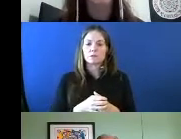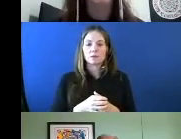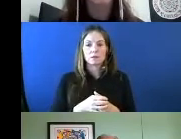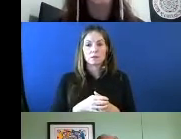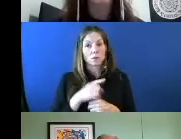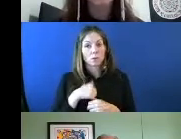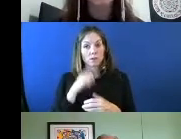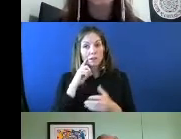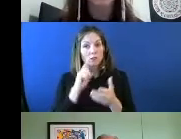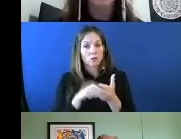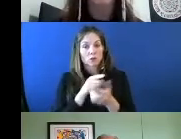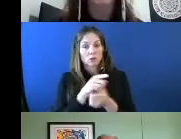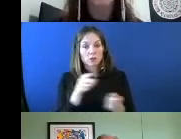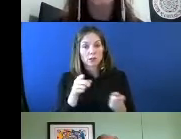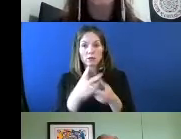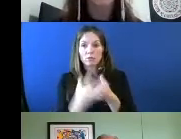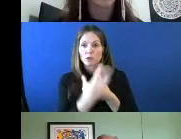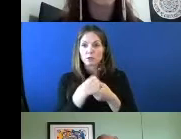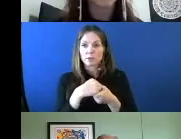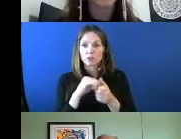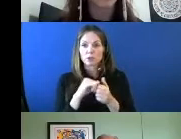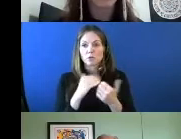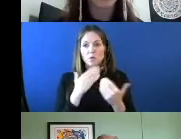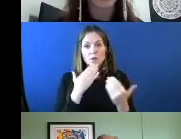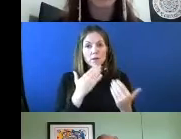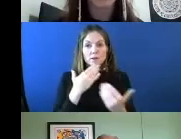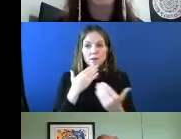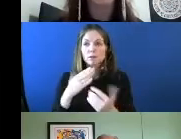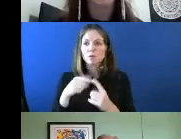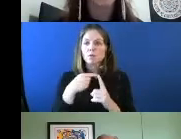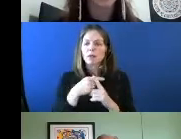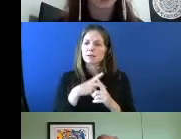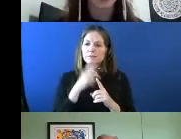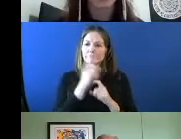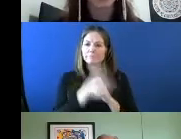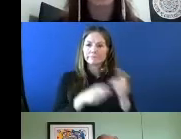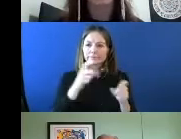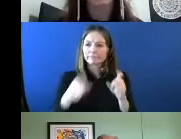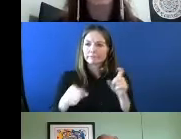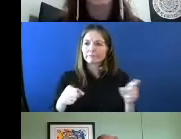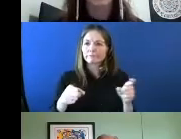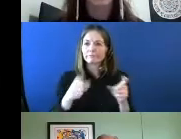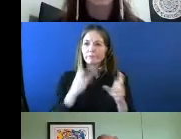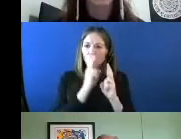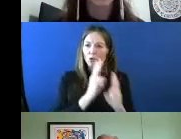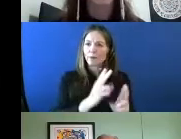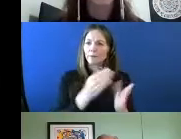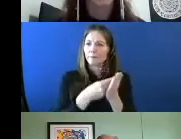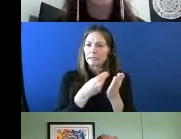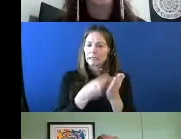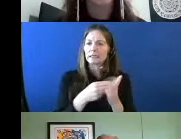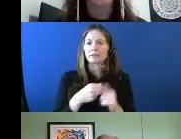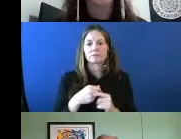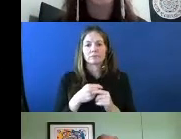coming. And we made sure to pay them their honorarias, give them thank you cards, and make sure